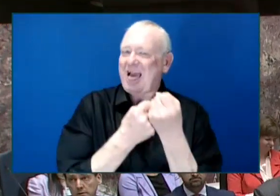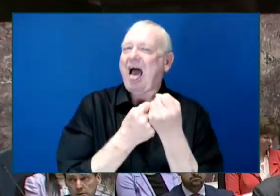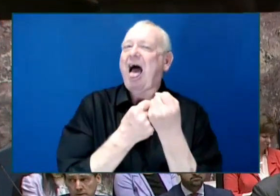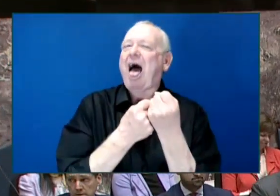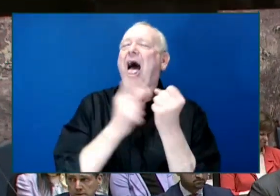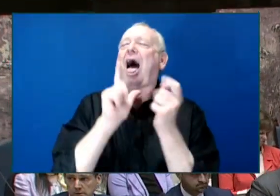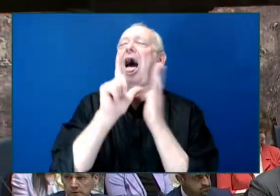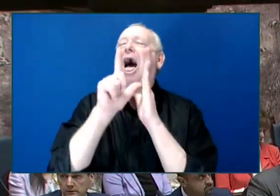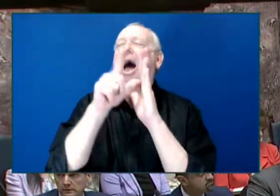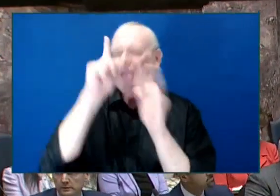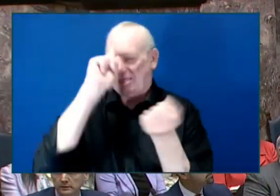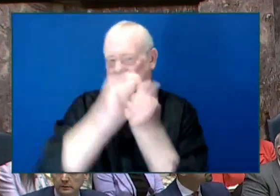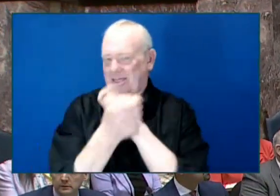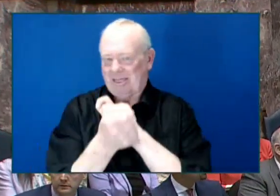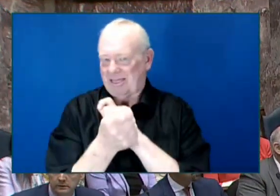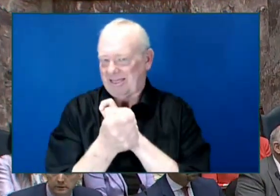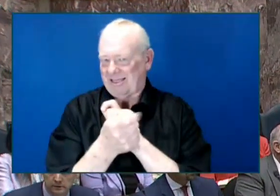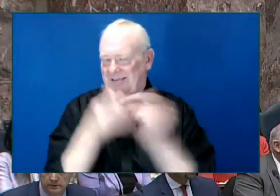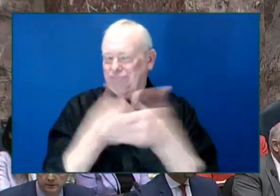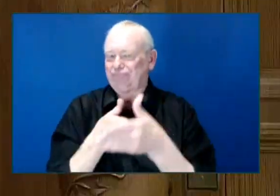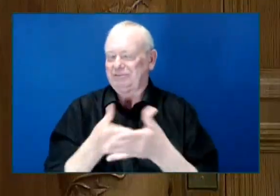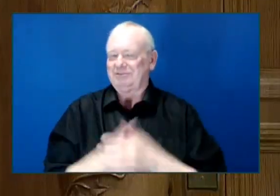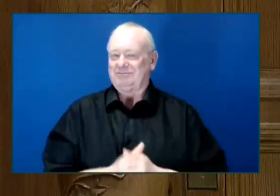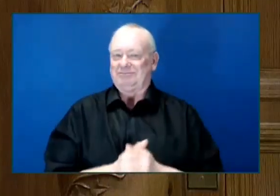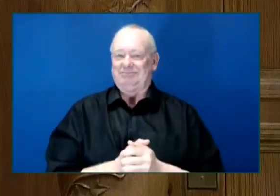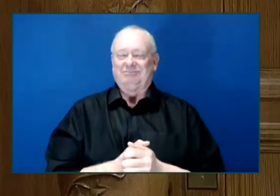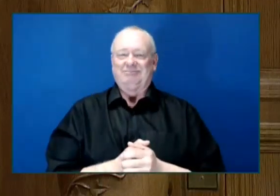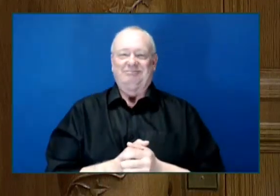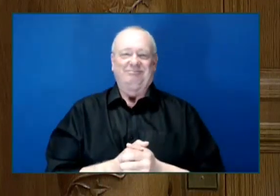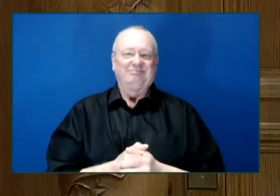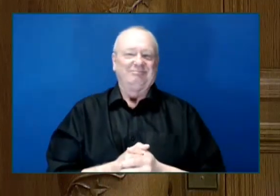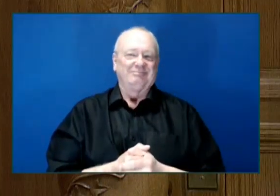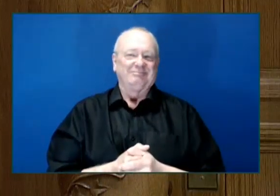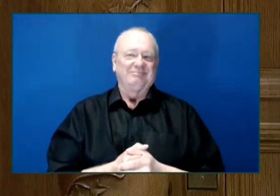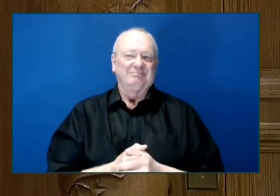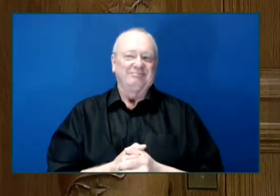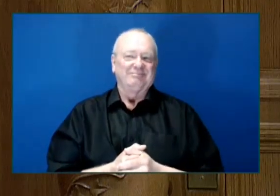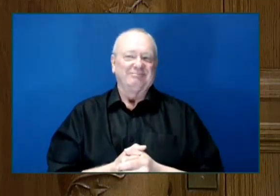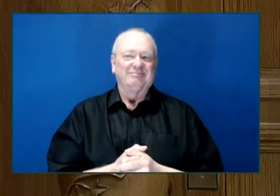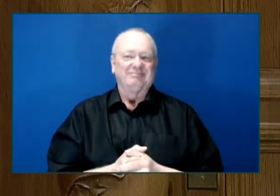The bell ends the question period.